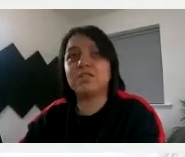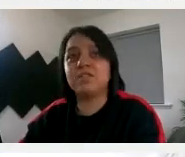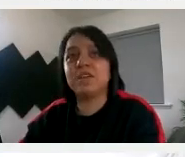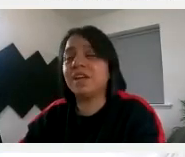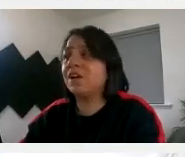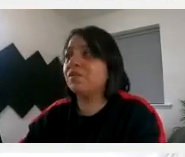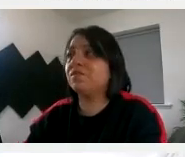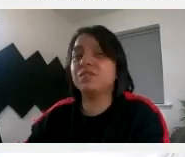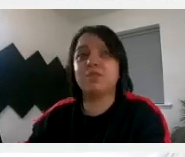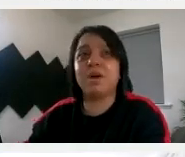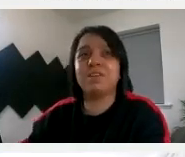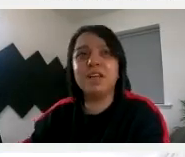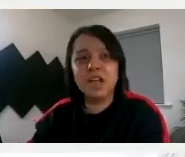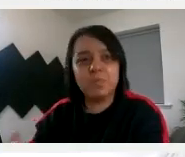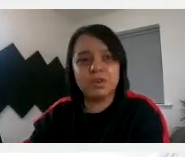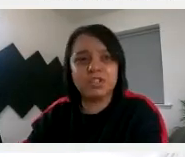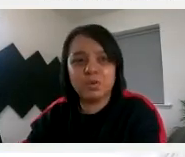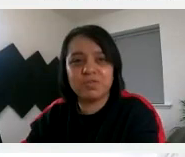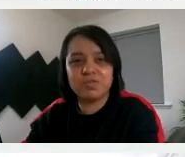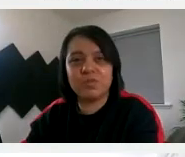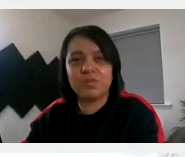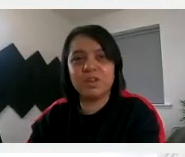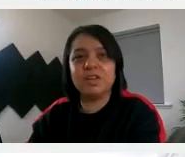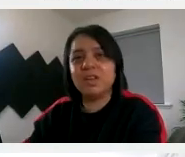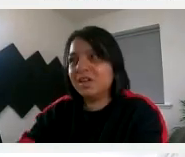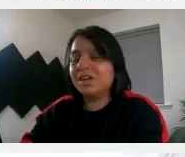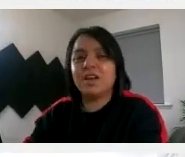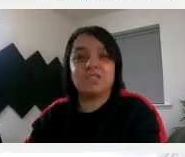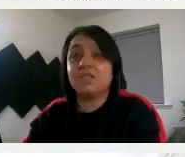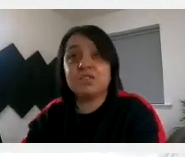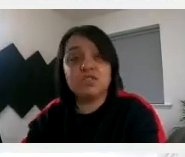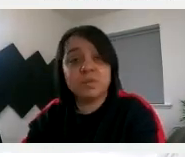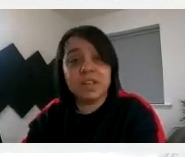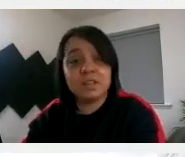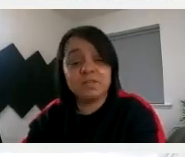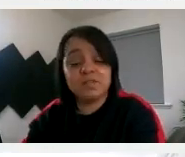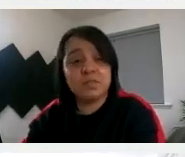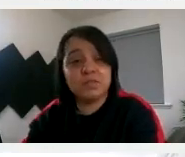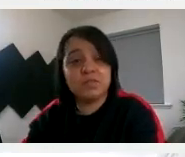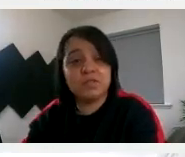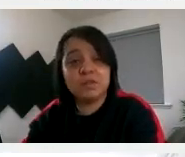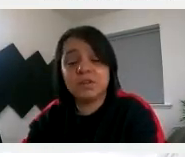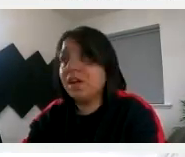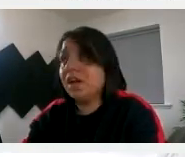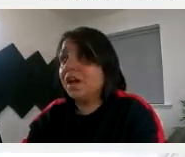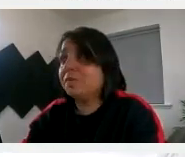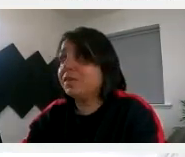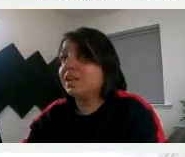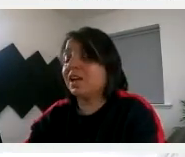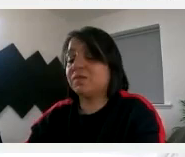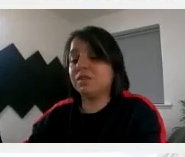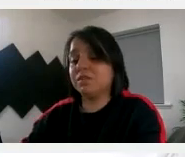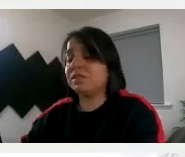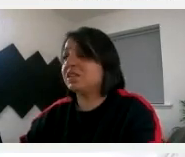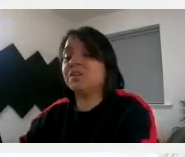of the UK and moved to Aberdeen because it's quite rural. There's just jobs there for them to move to, and that's